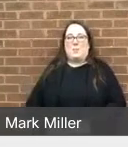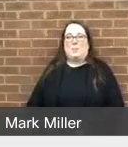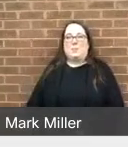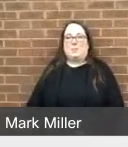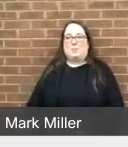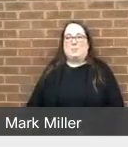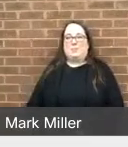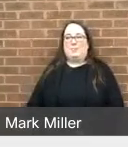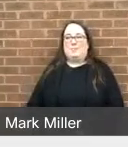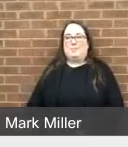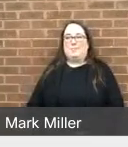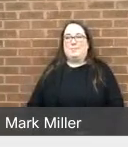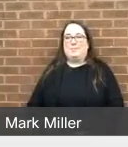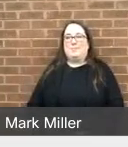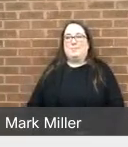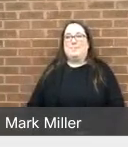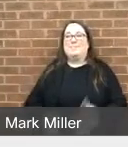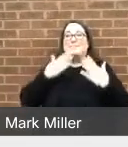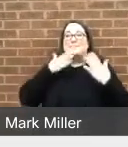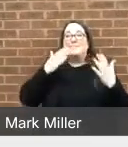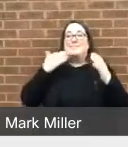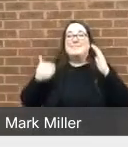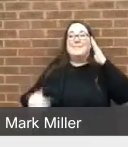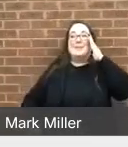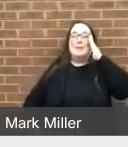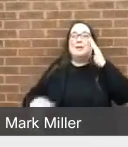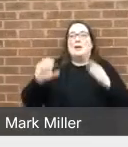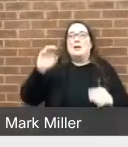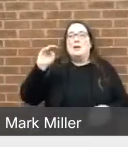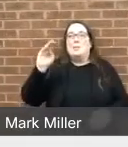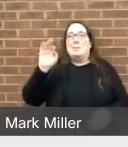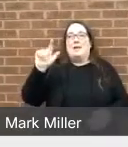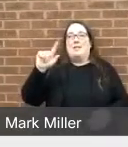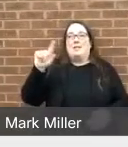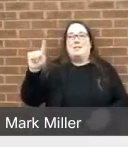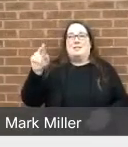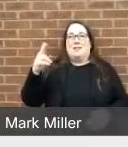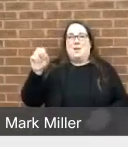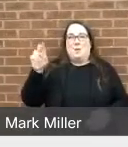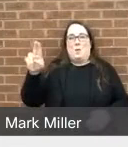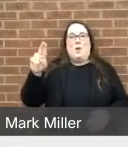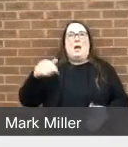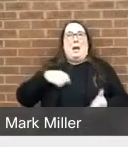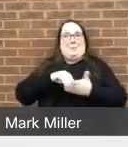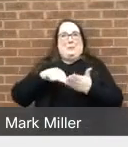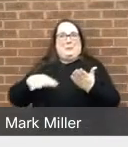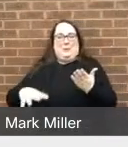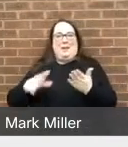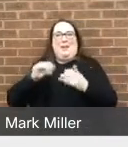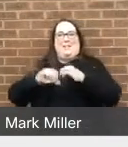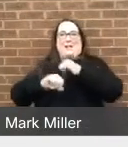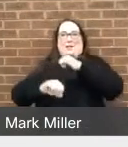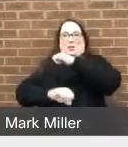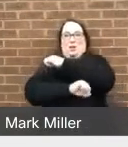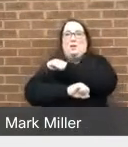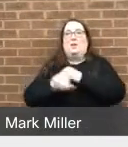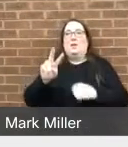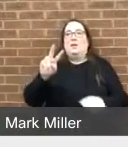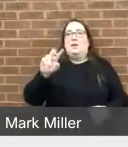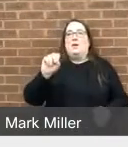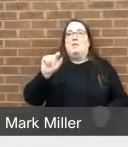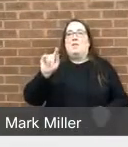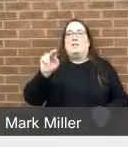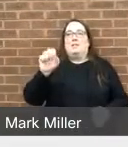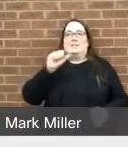Thanks, everyone. So my name is Michael Zhao. I'm a student at Appleton High School and the founder of Volunteens, a